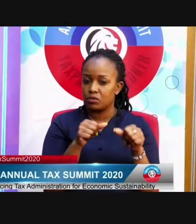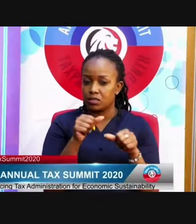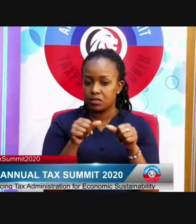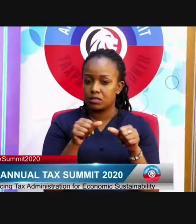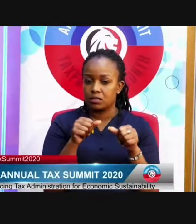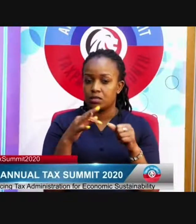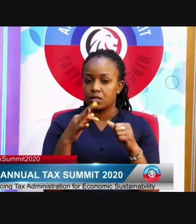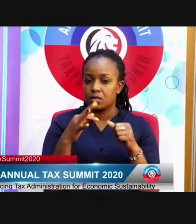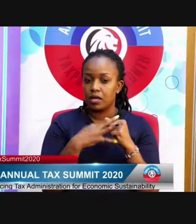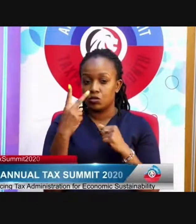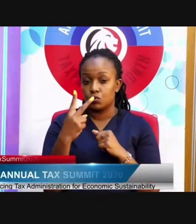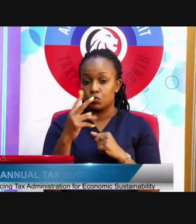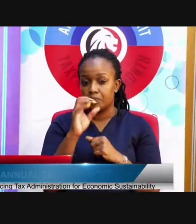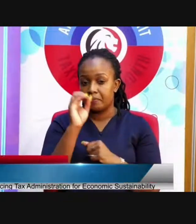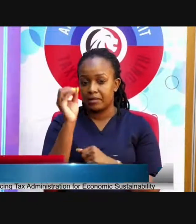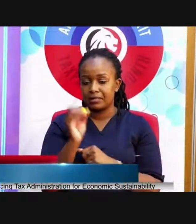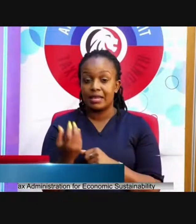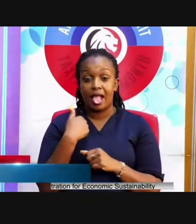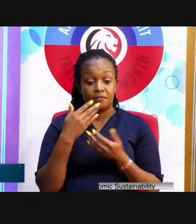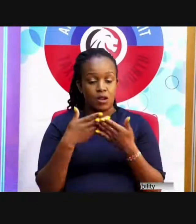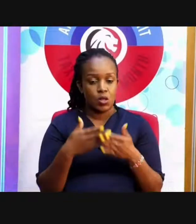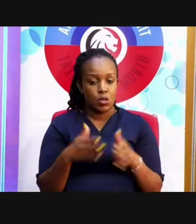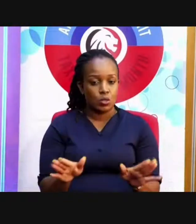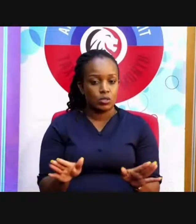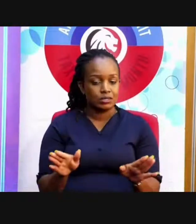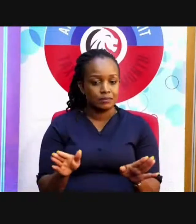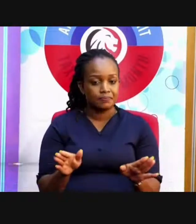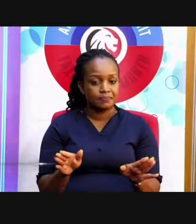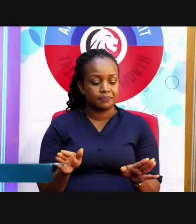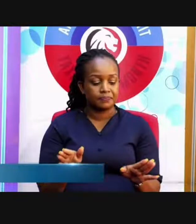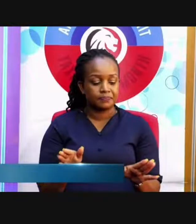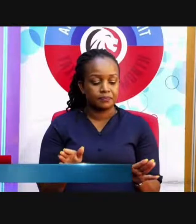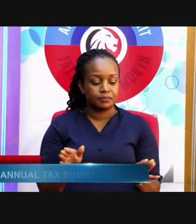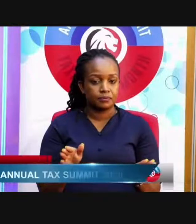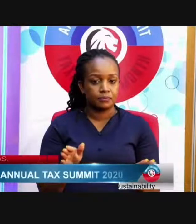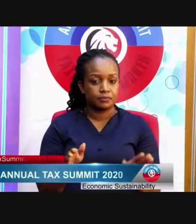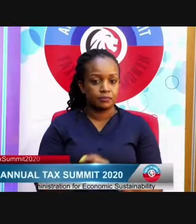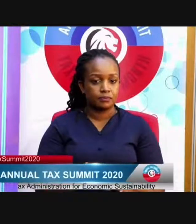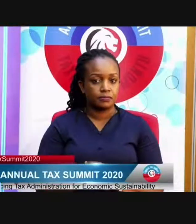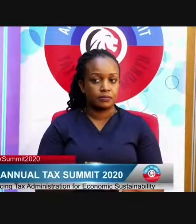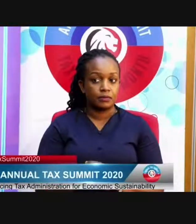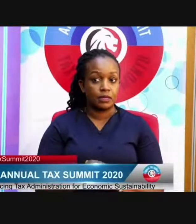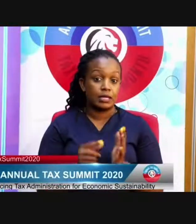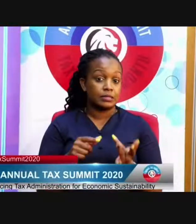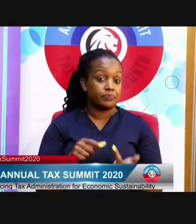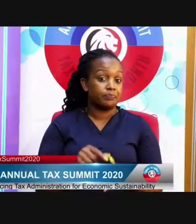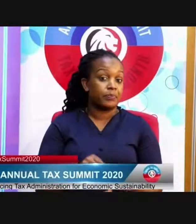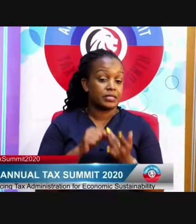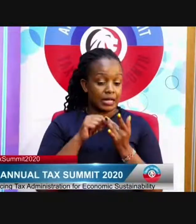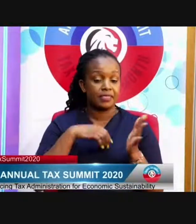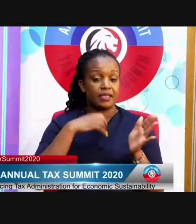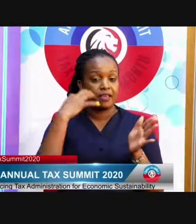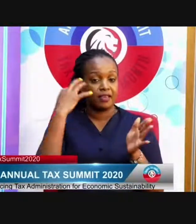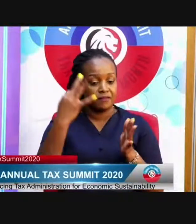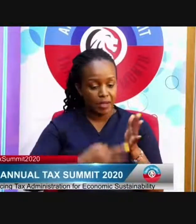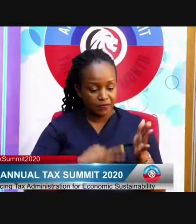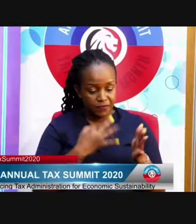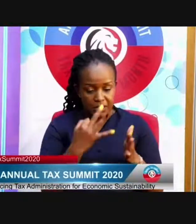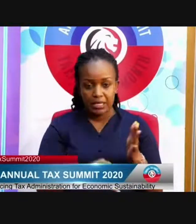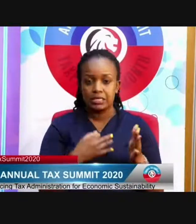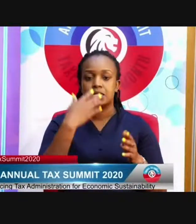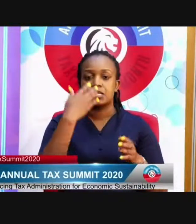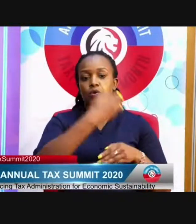have been in the finance space, in manufacturing, in construction, as well as in